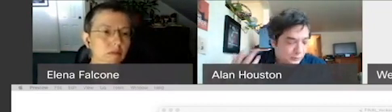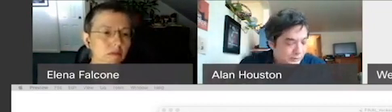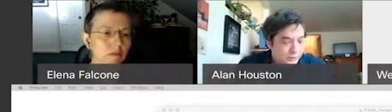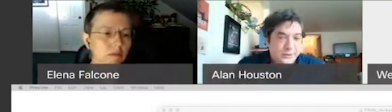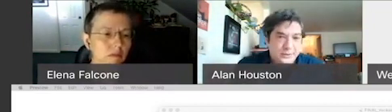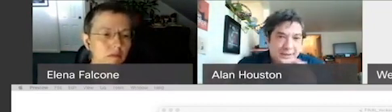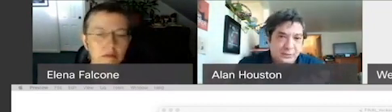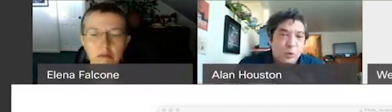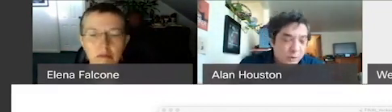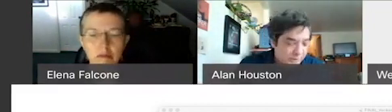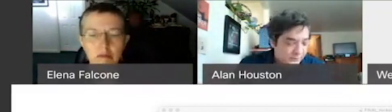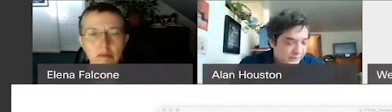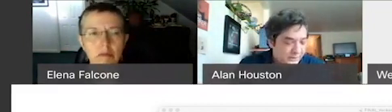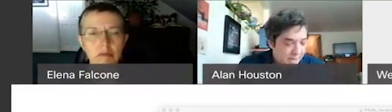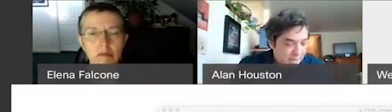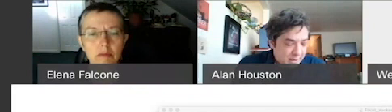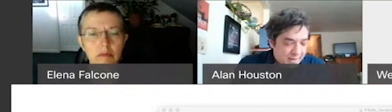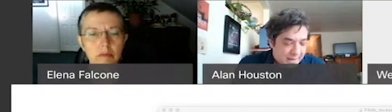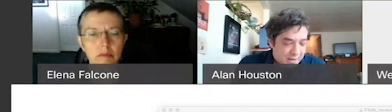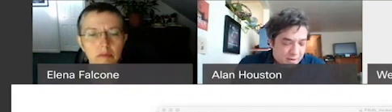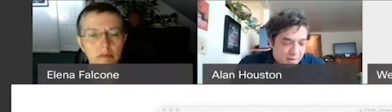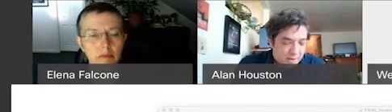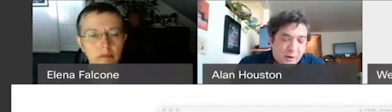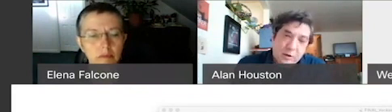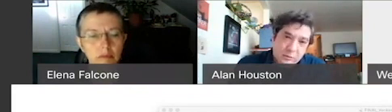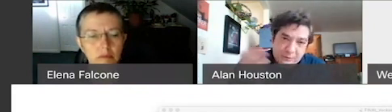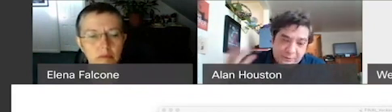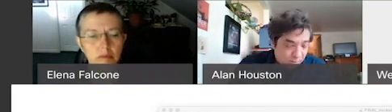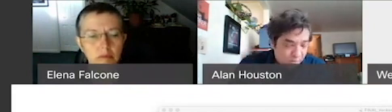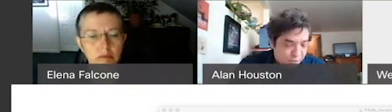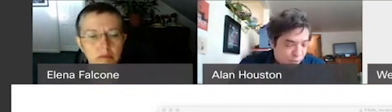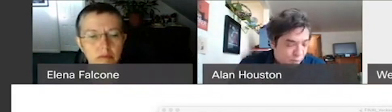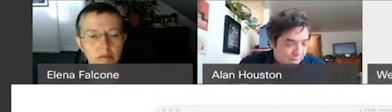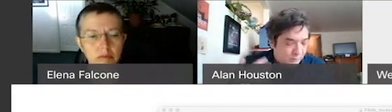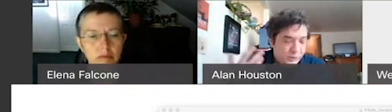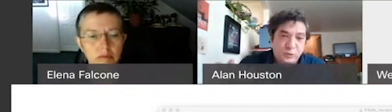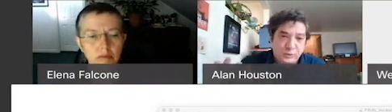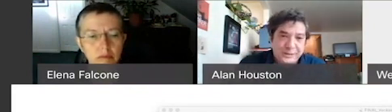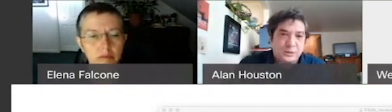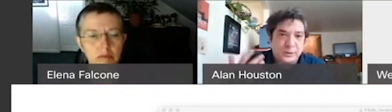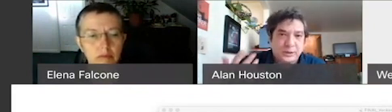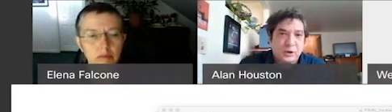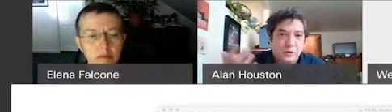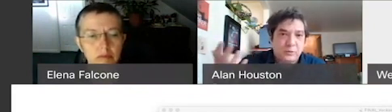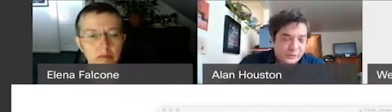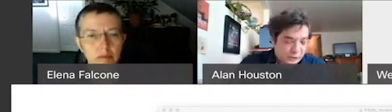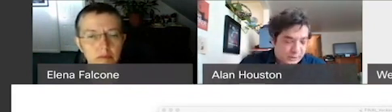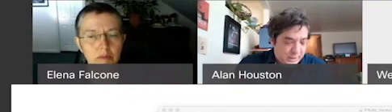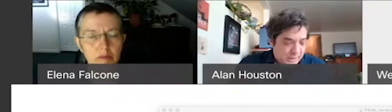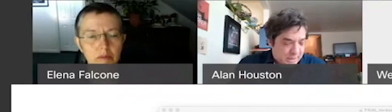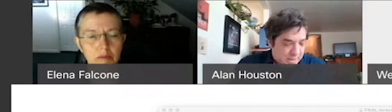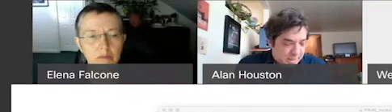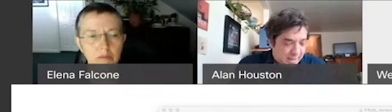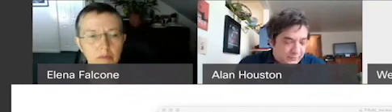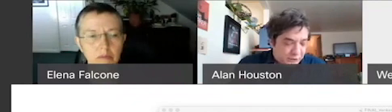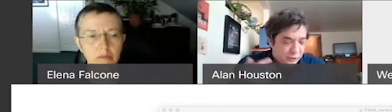and support services that are available to help you deal with low vision and